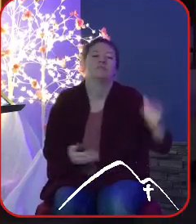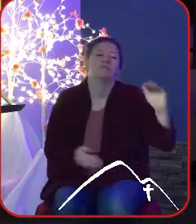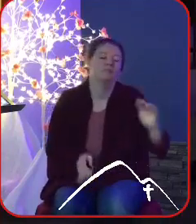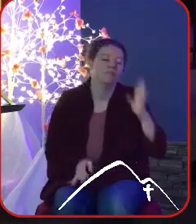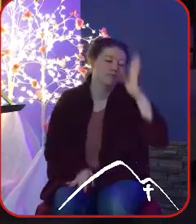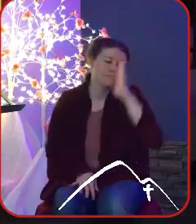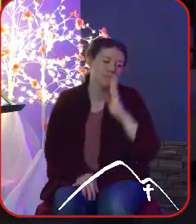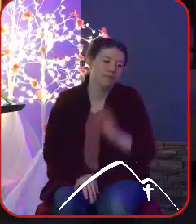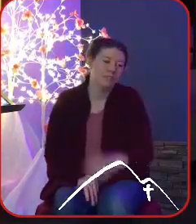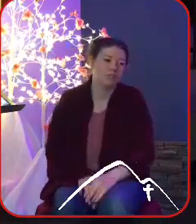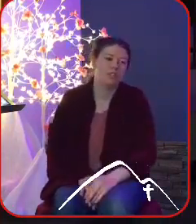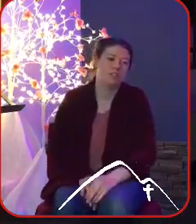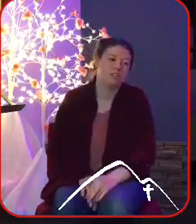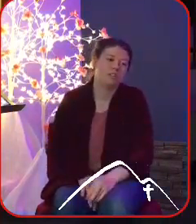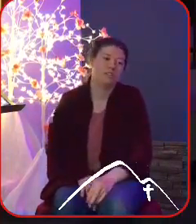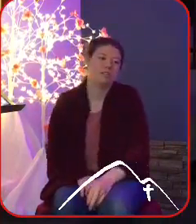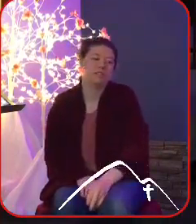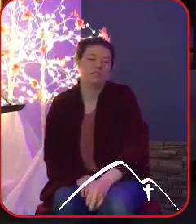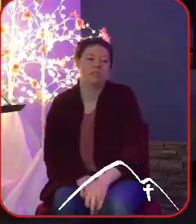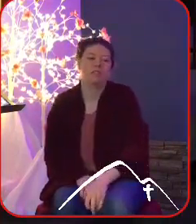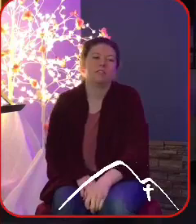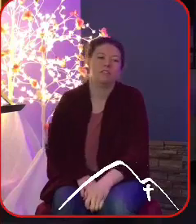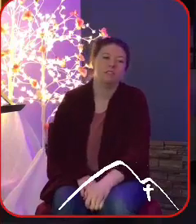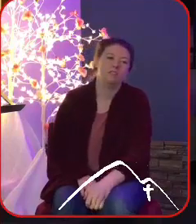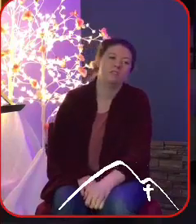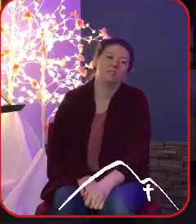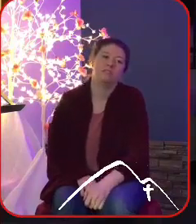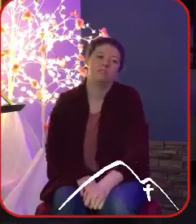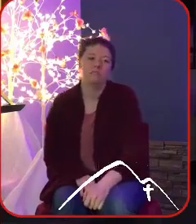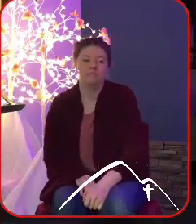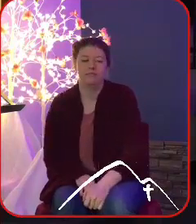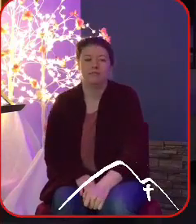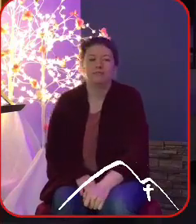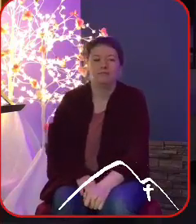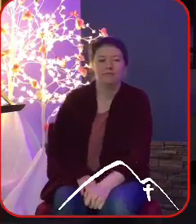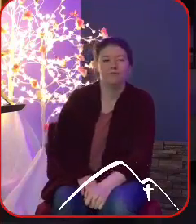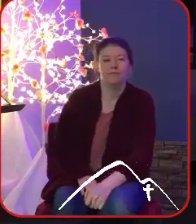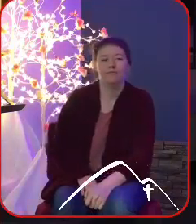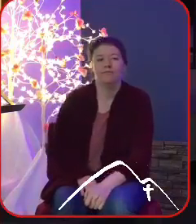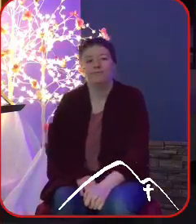I am a child of God.